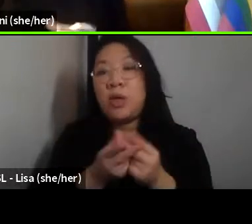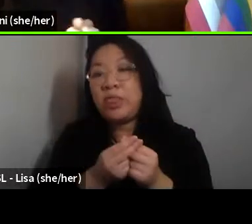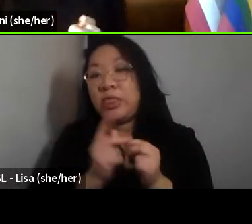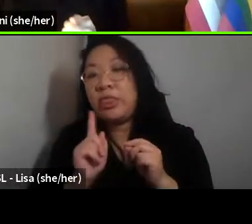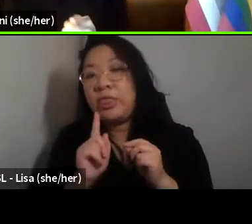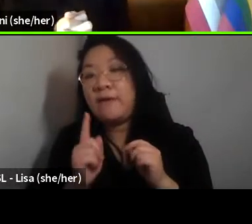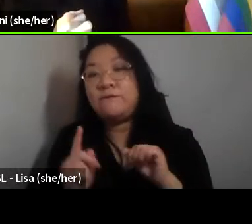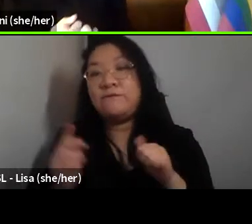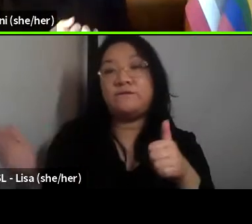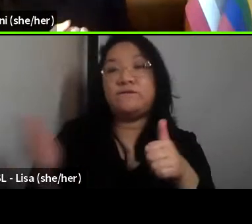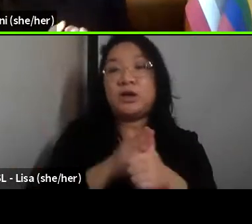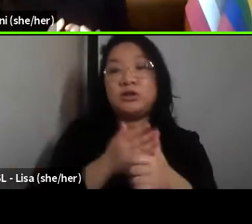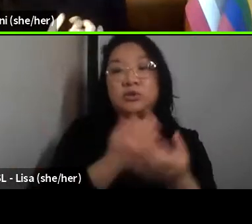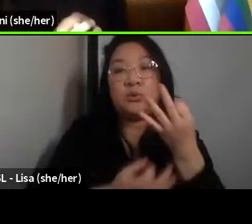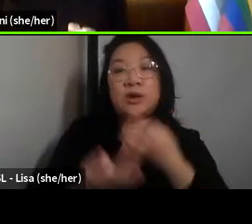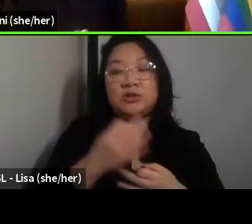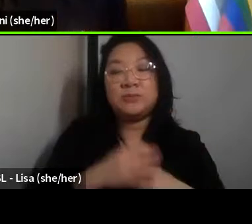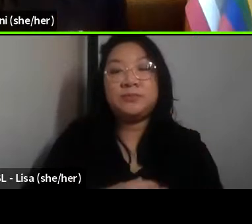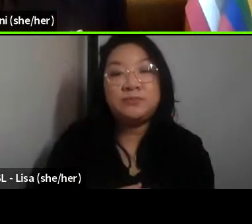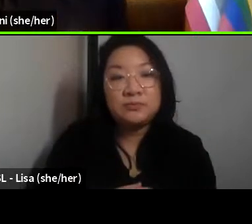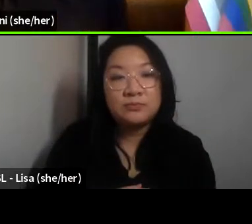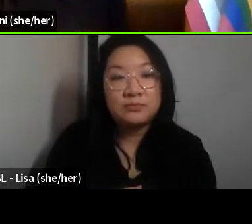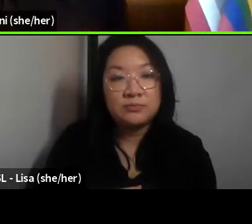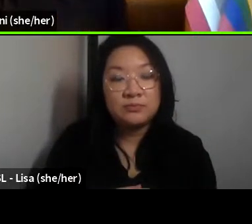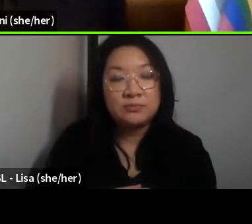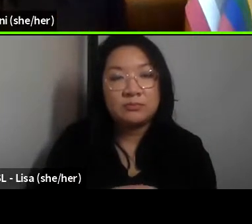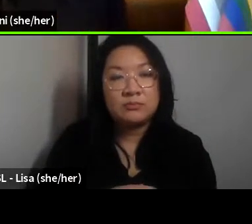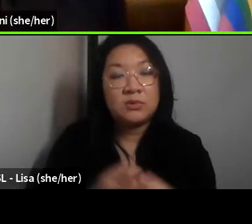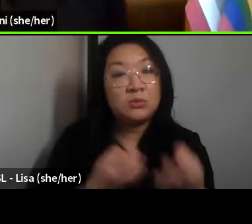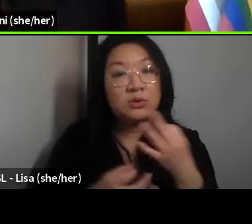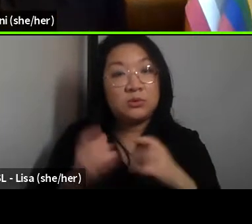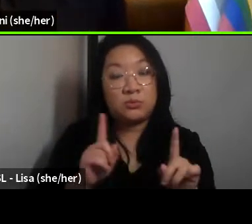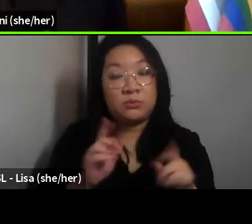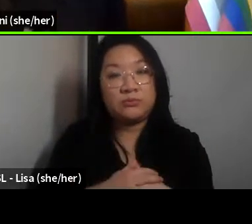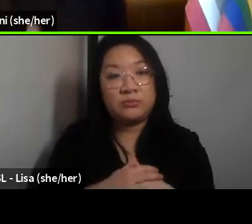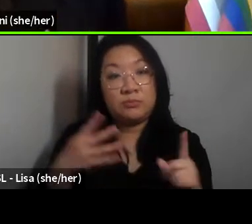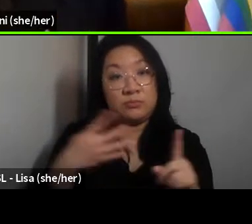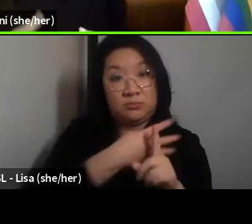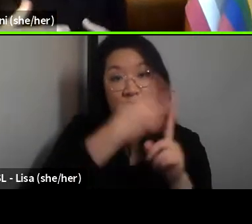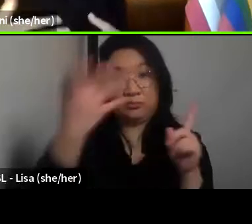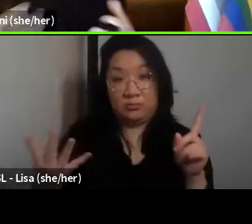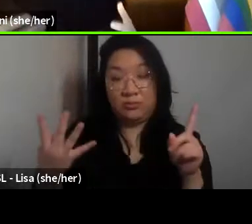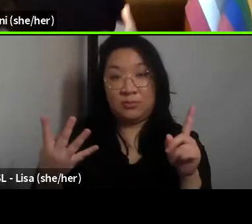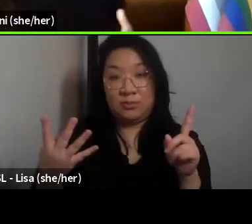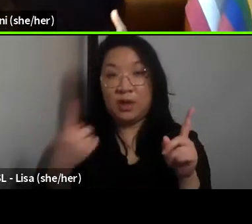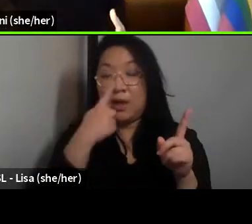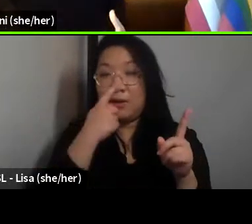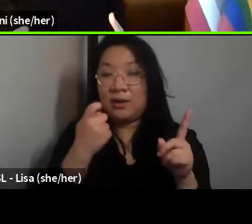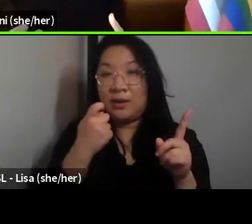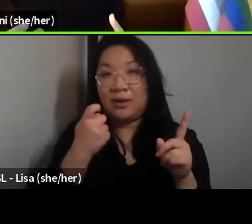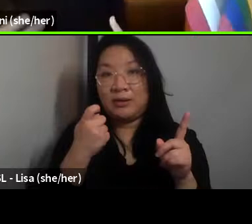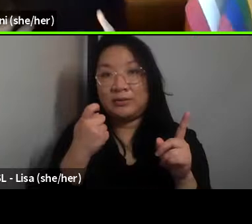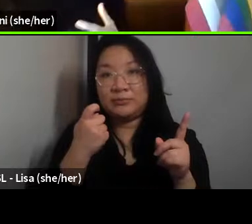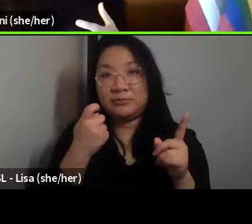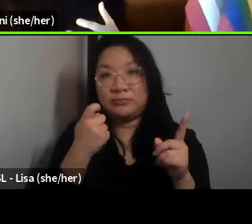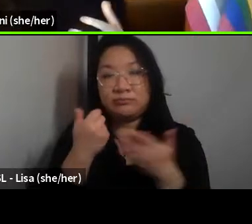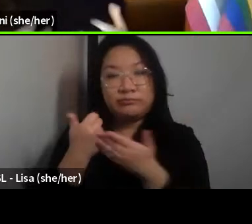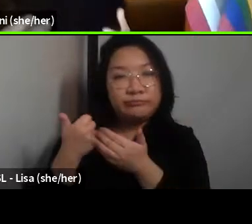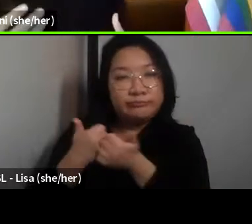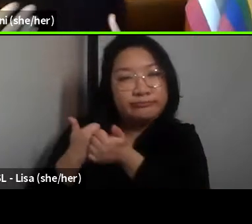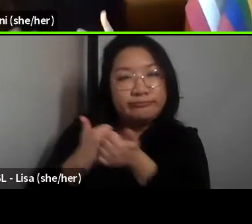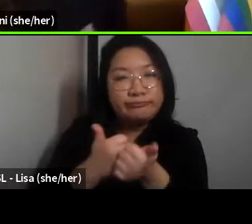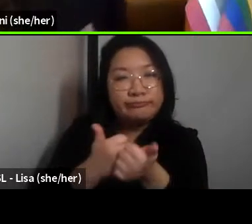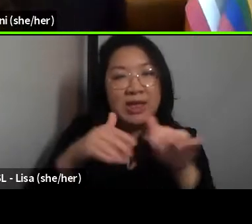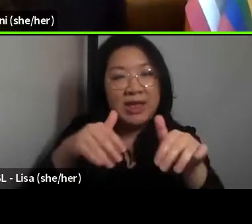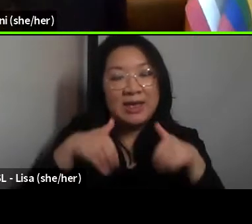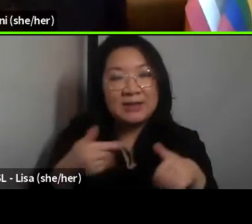which is there anything that the panel thinks that the LGBT plus community could do to be more inclusive of